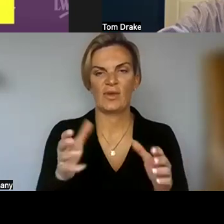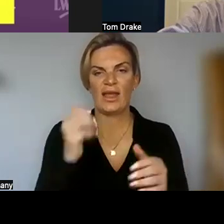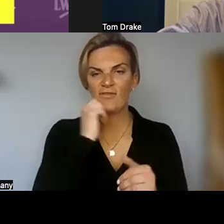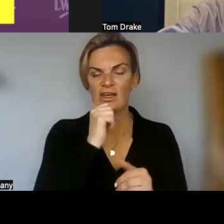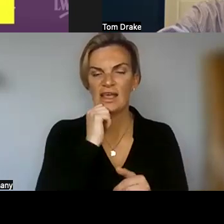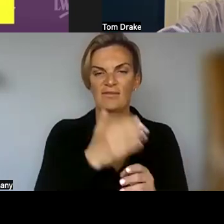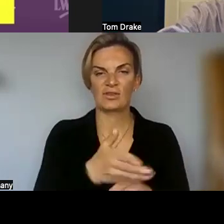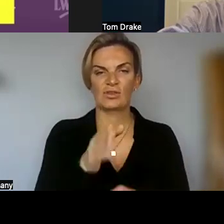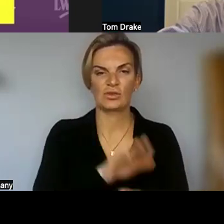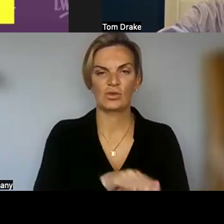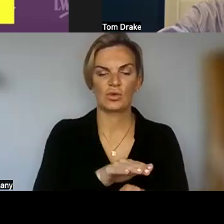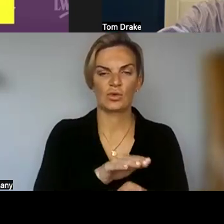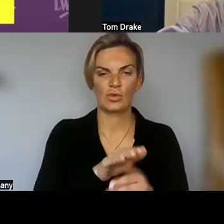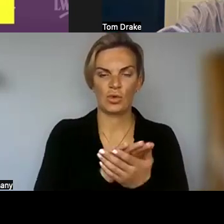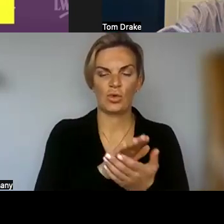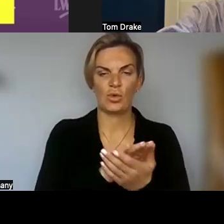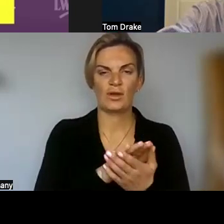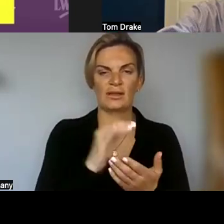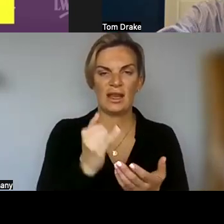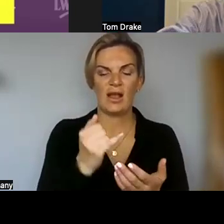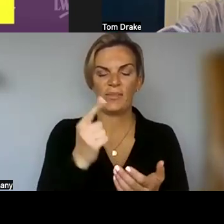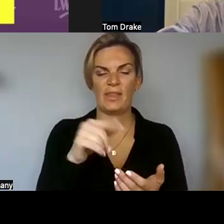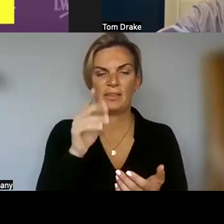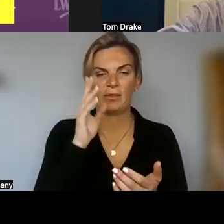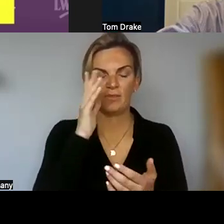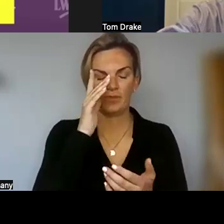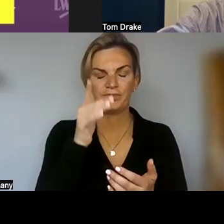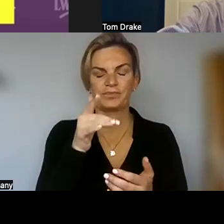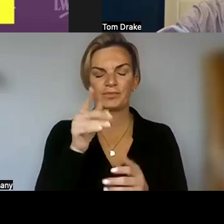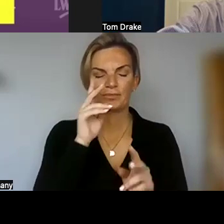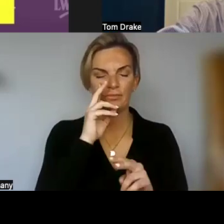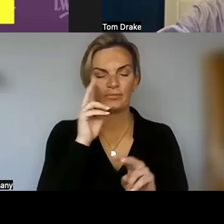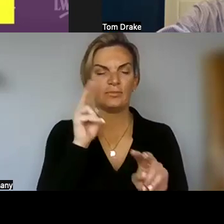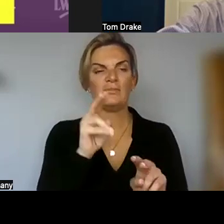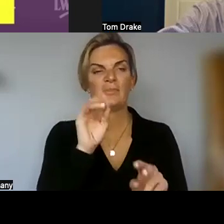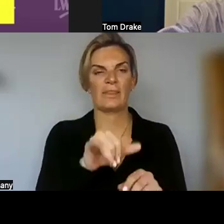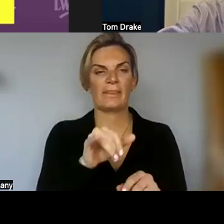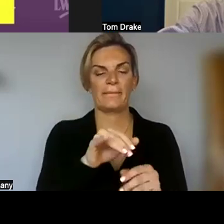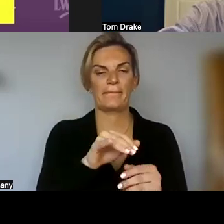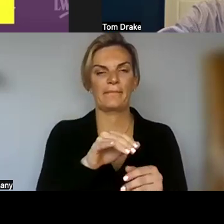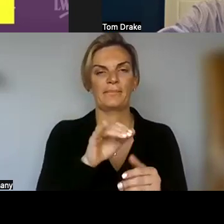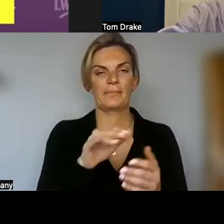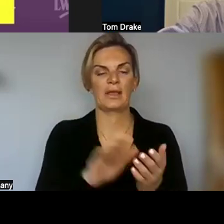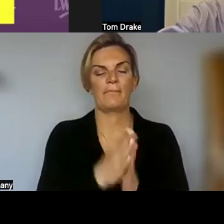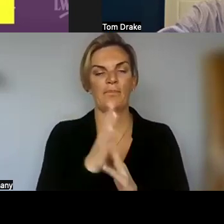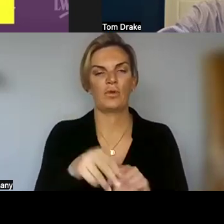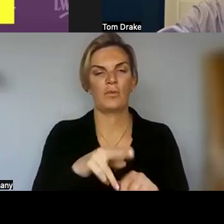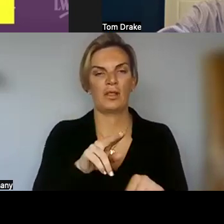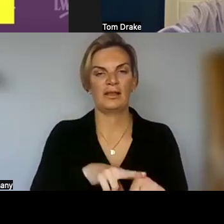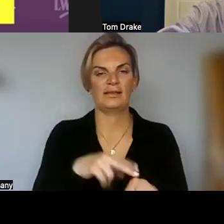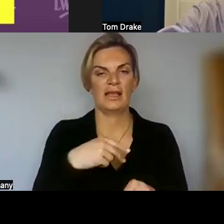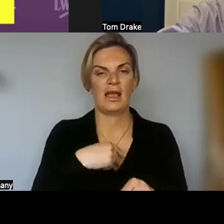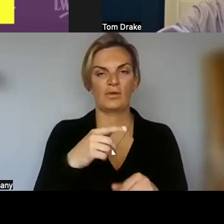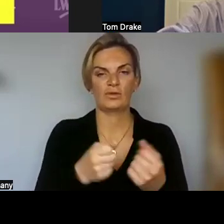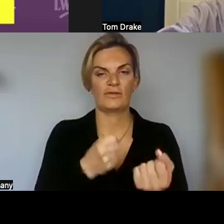They stand out front, and now we will have them looking at this, and it becomes very normal for them. And I'm not against I was totally in